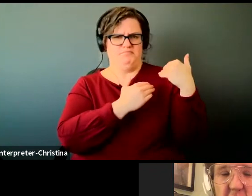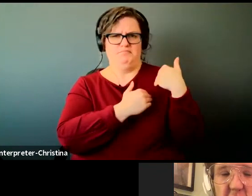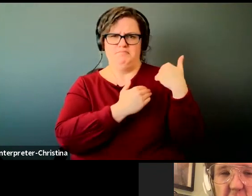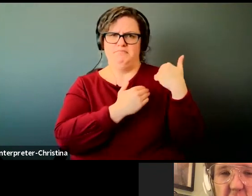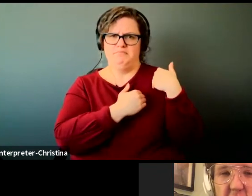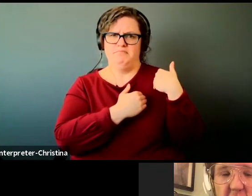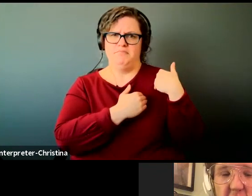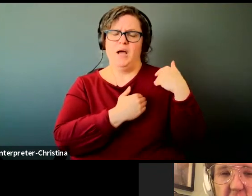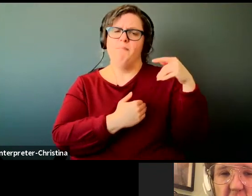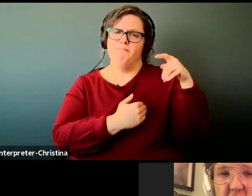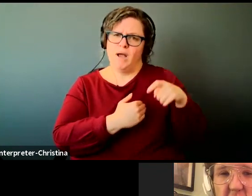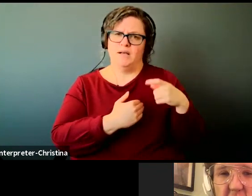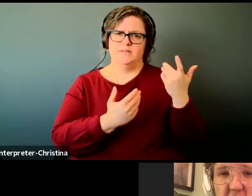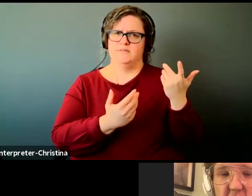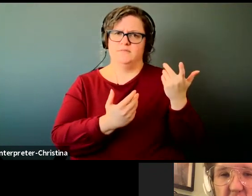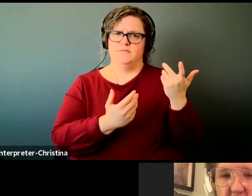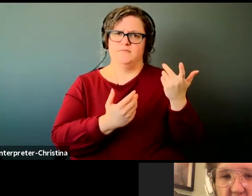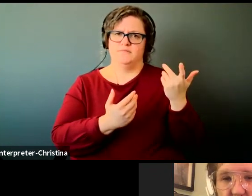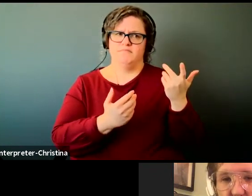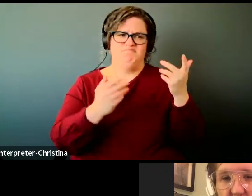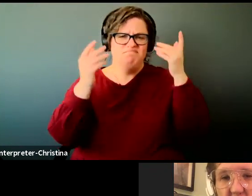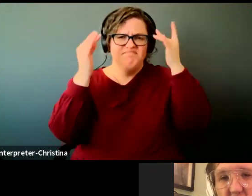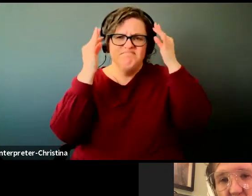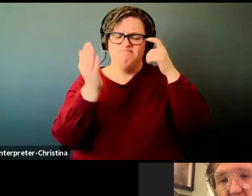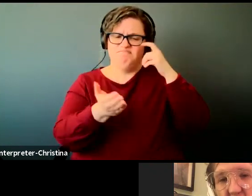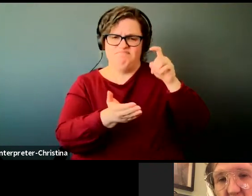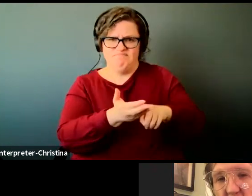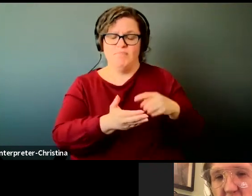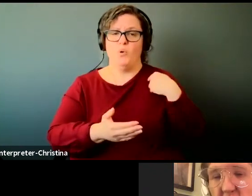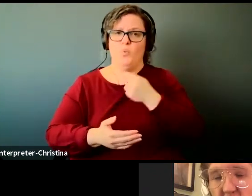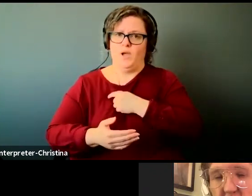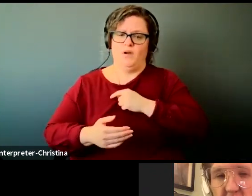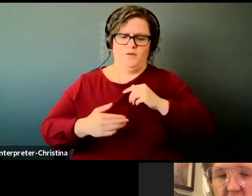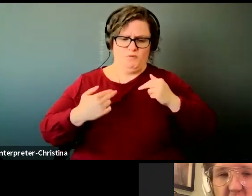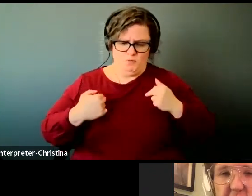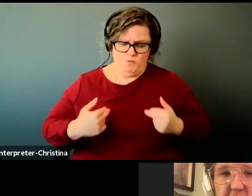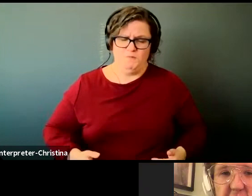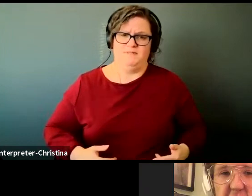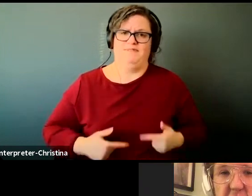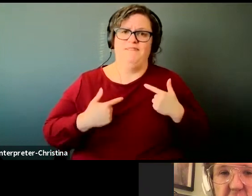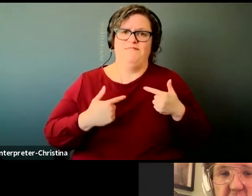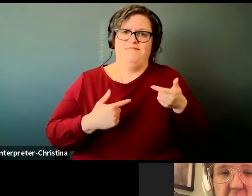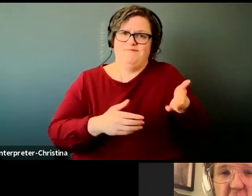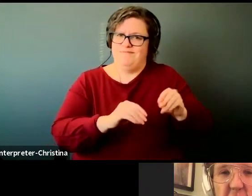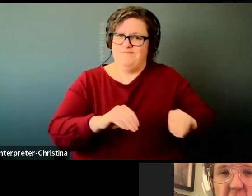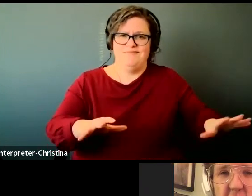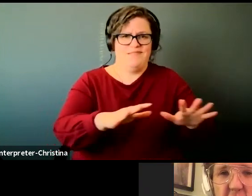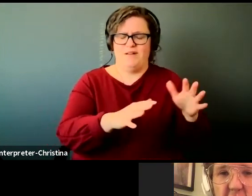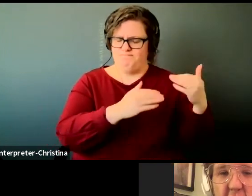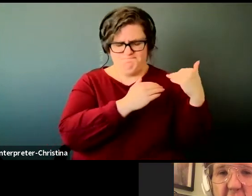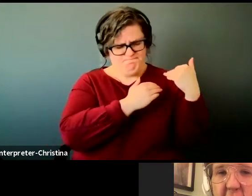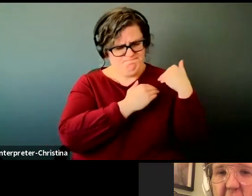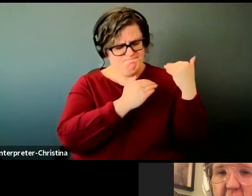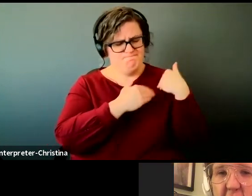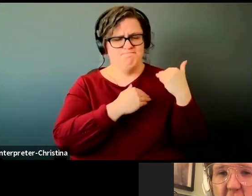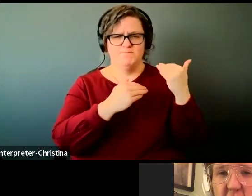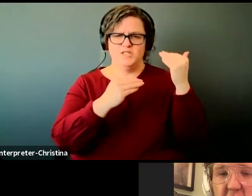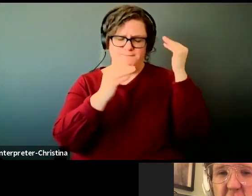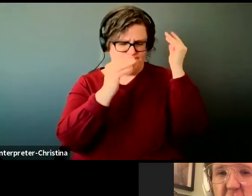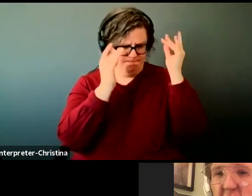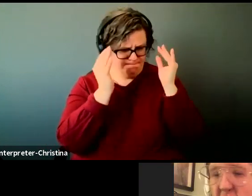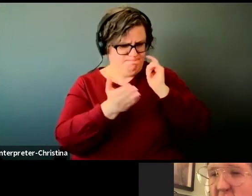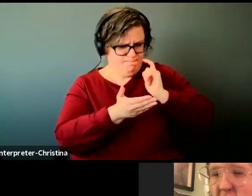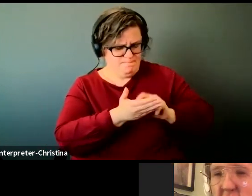think, just as human beings living on those territories, it is our responsibility to think about our relationship to the